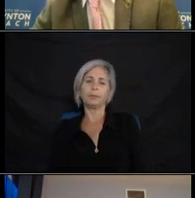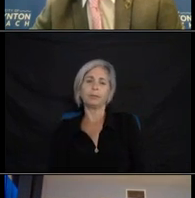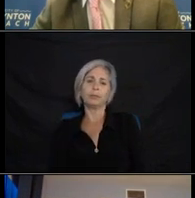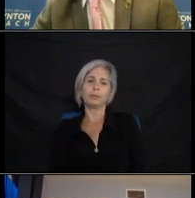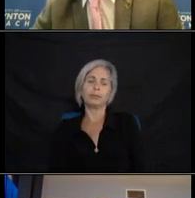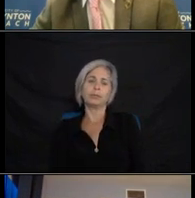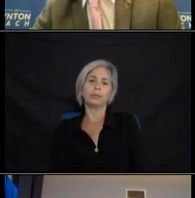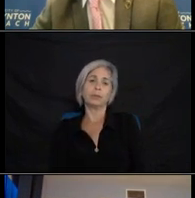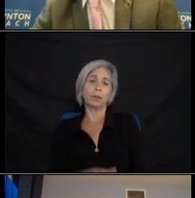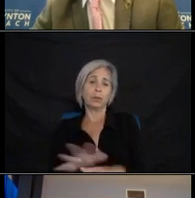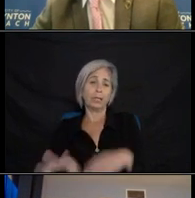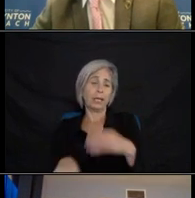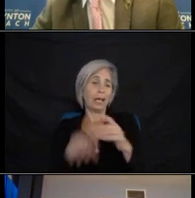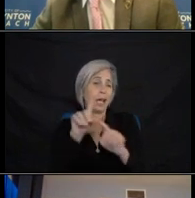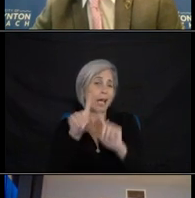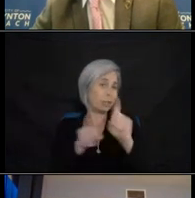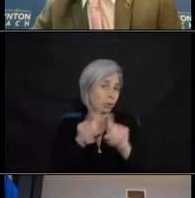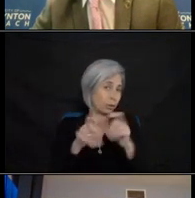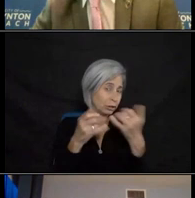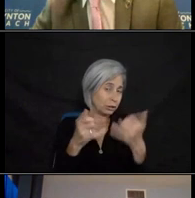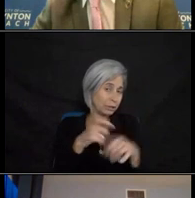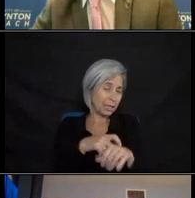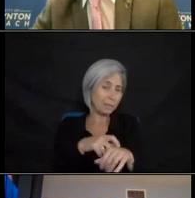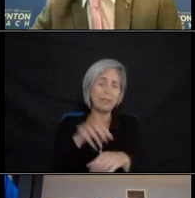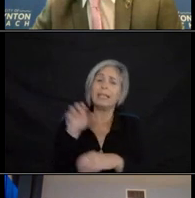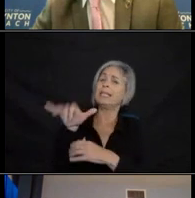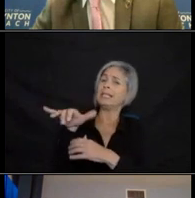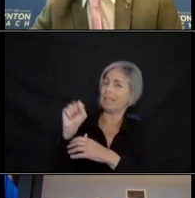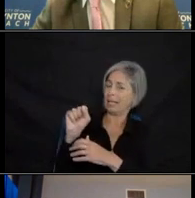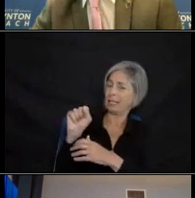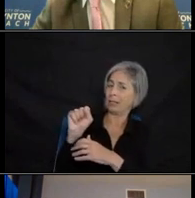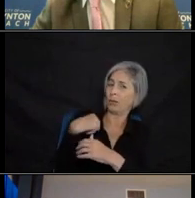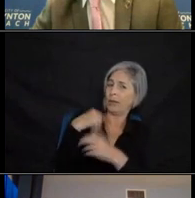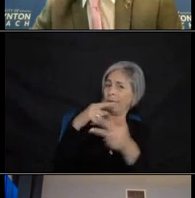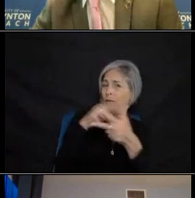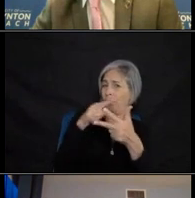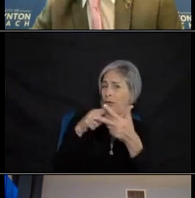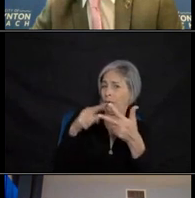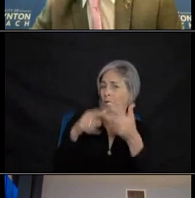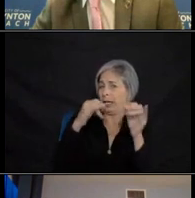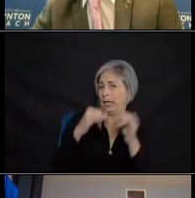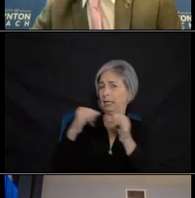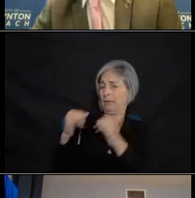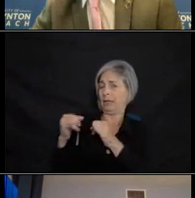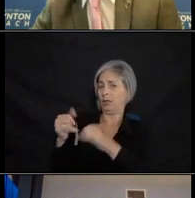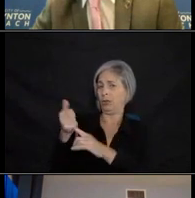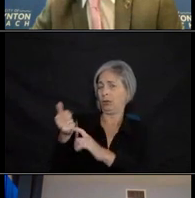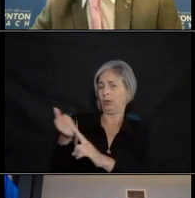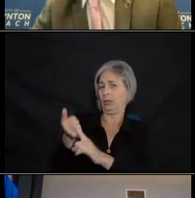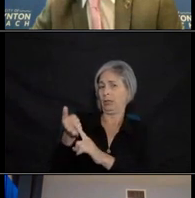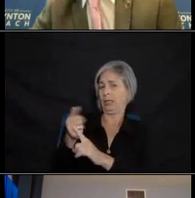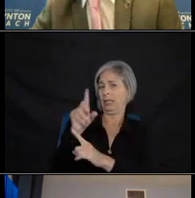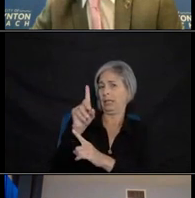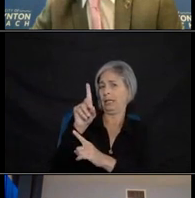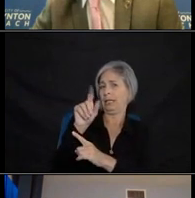Or would like to ask a question? Yes, Mayor Grant, we have three individuals. I'm gonna unmute Daryl